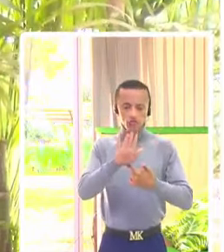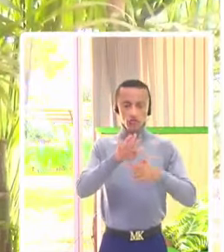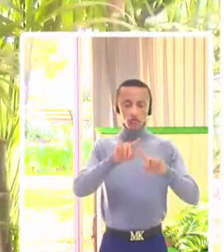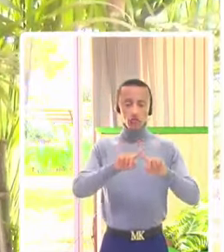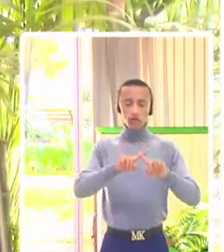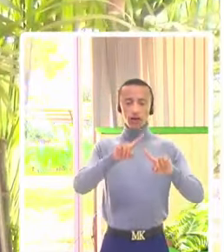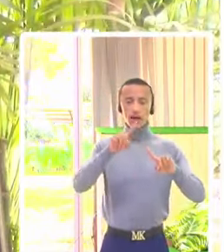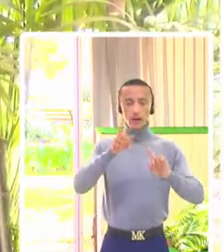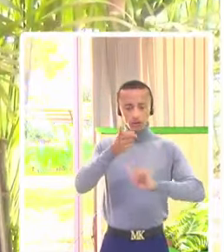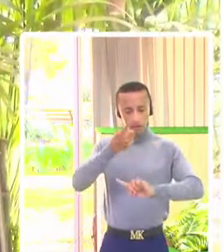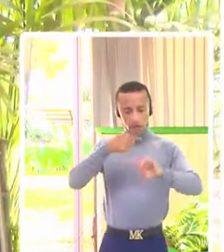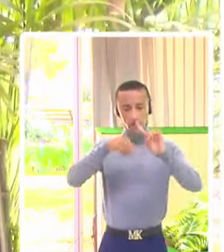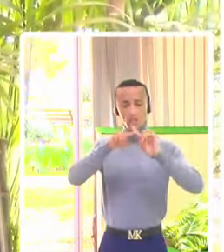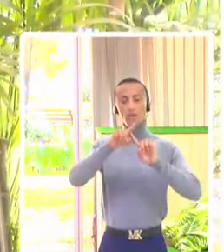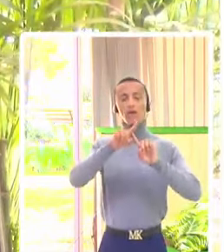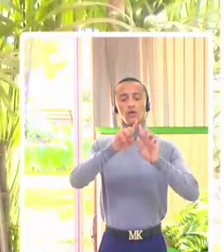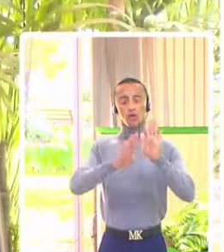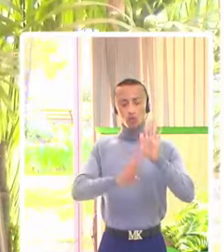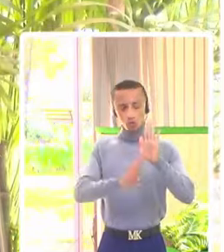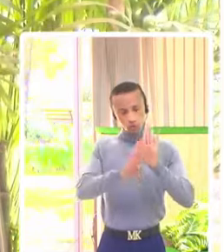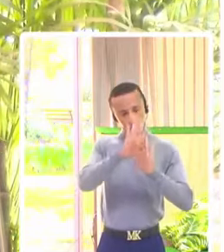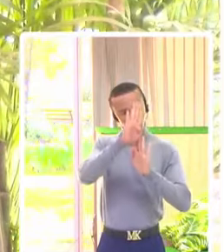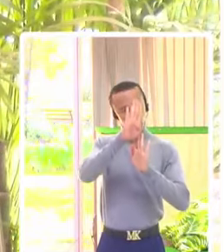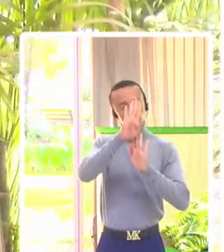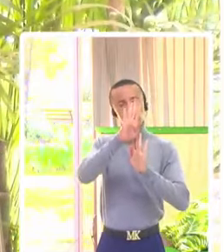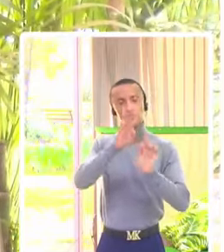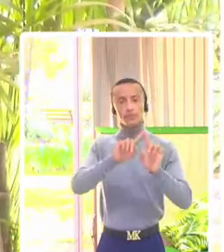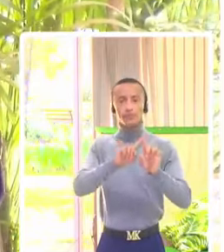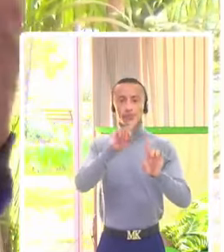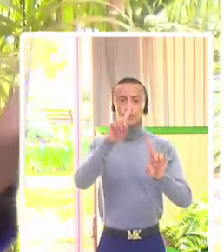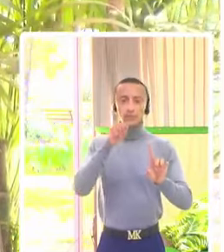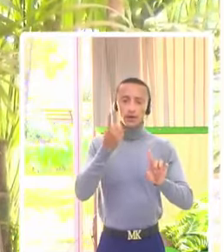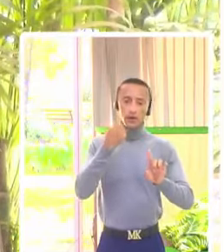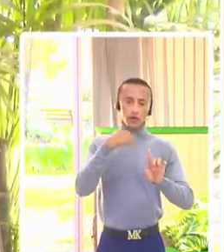the success of the initiatives. And we have a lot of